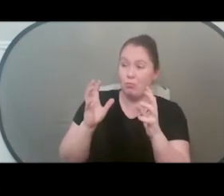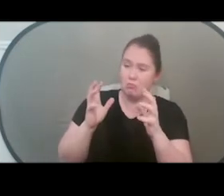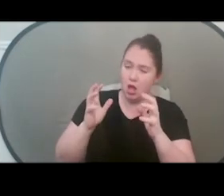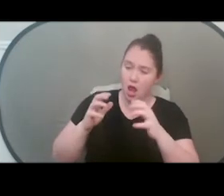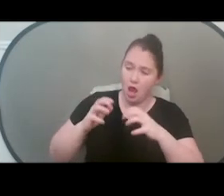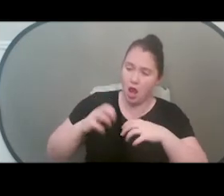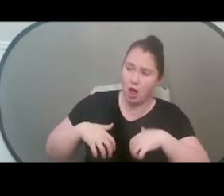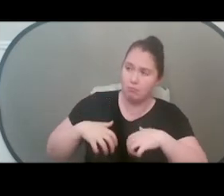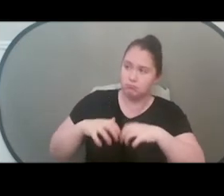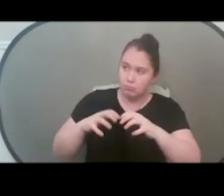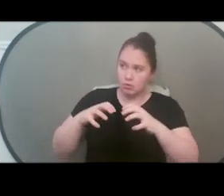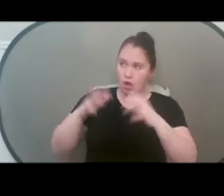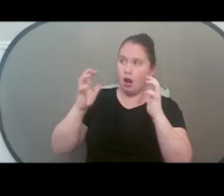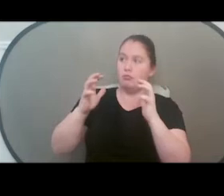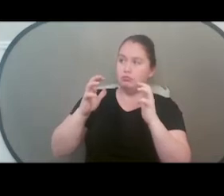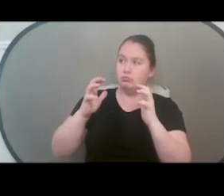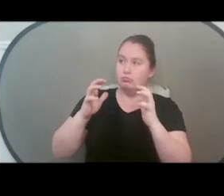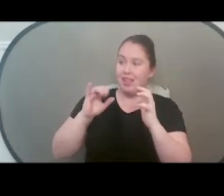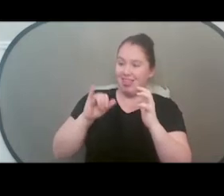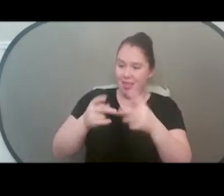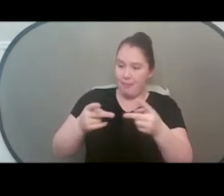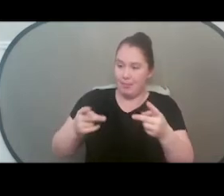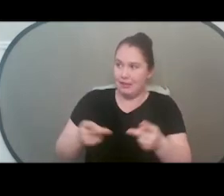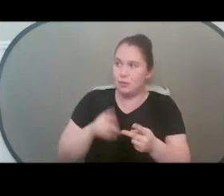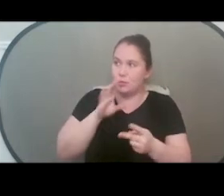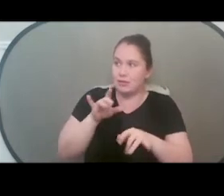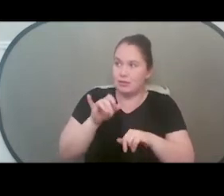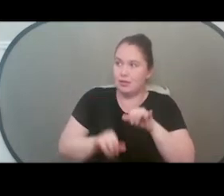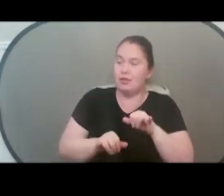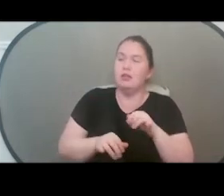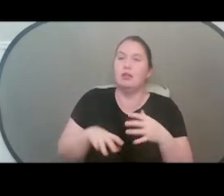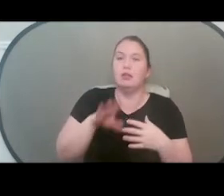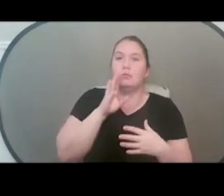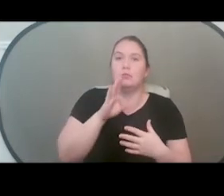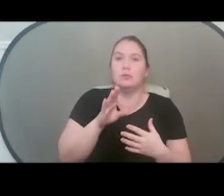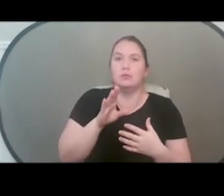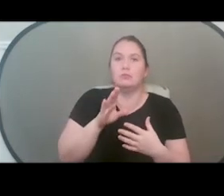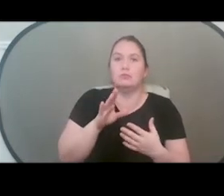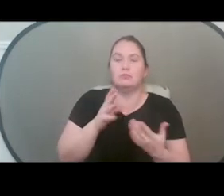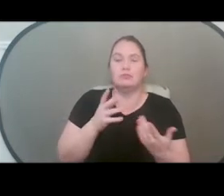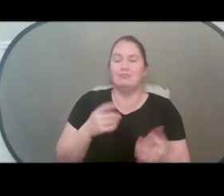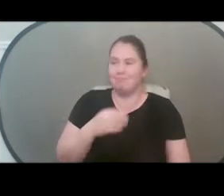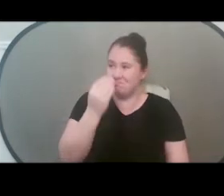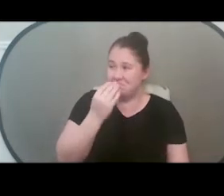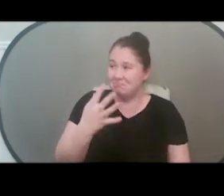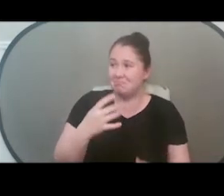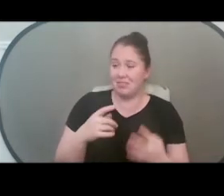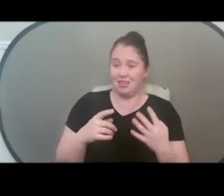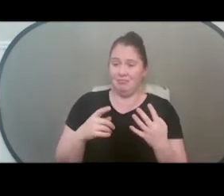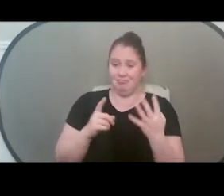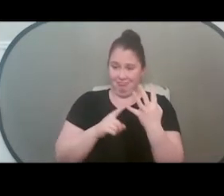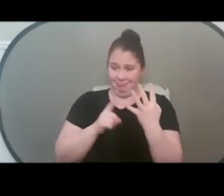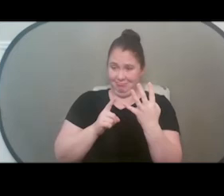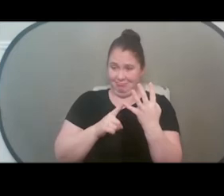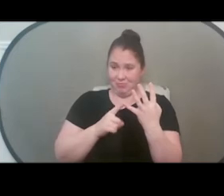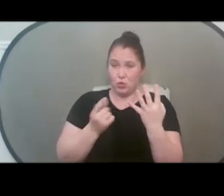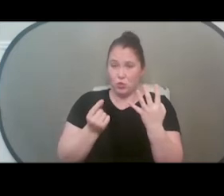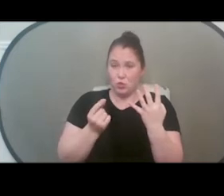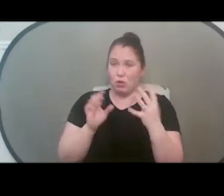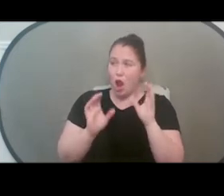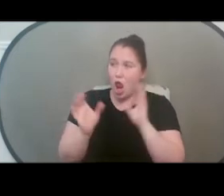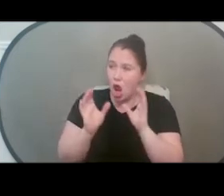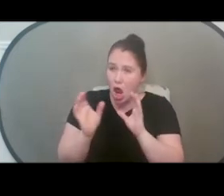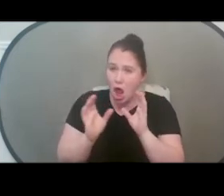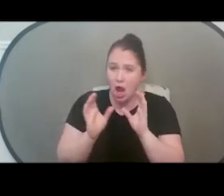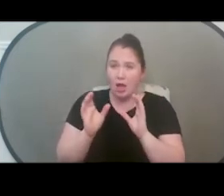site. It would still be phased. You know, we were really struggling with the greenfield, just finding 80 plus